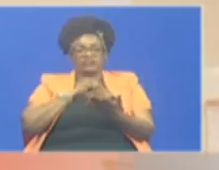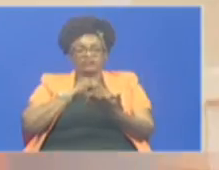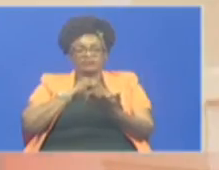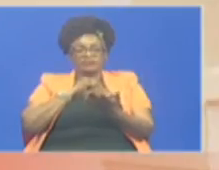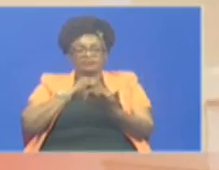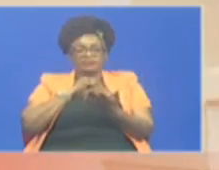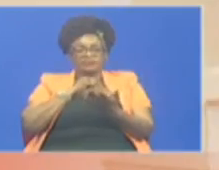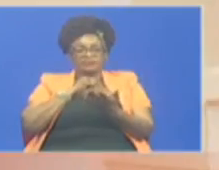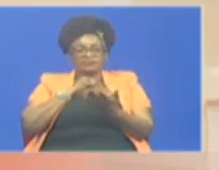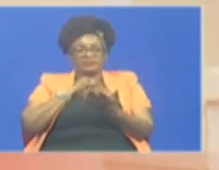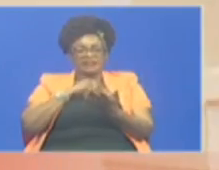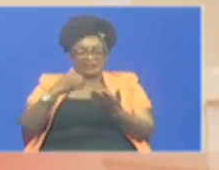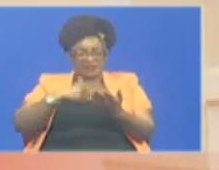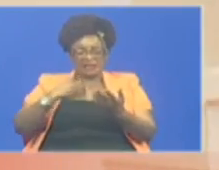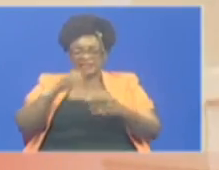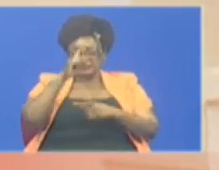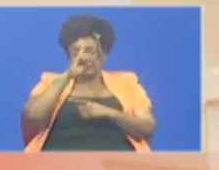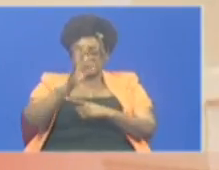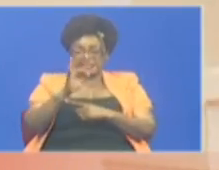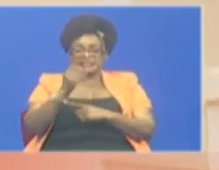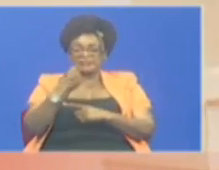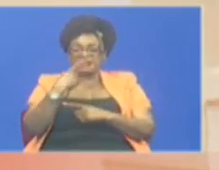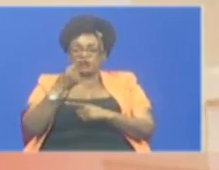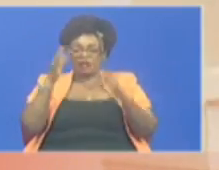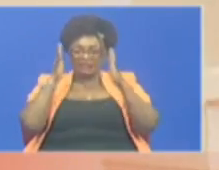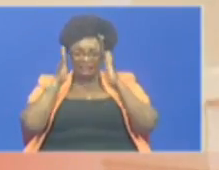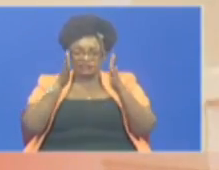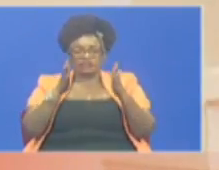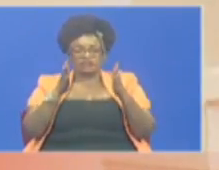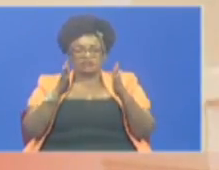to seek serious medical attention.